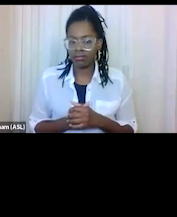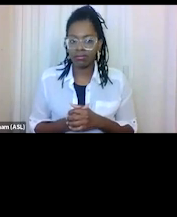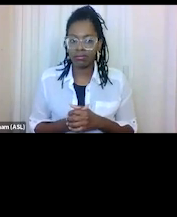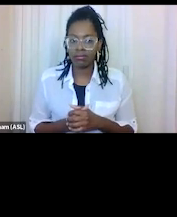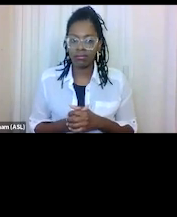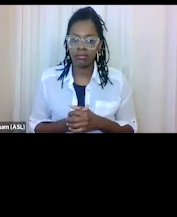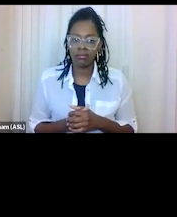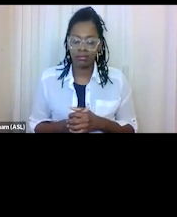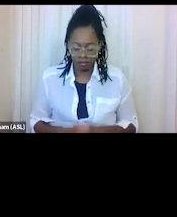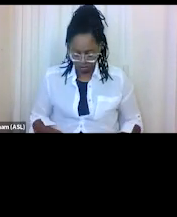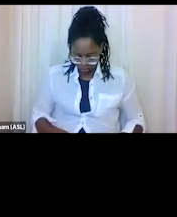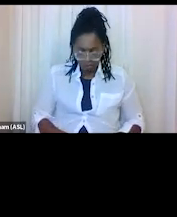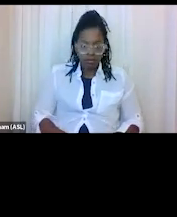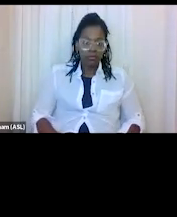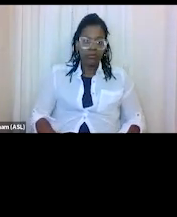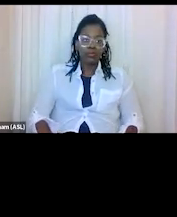next slide here.